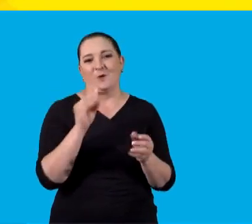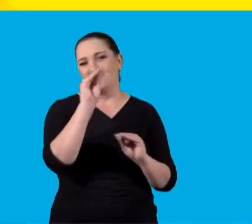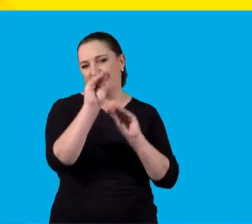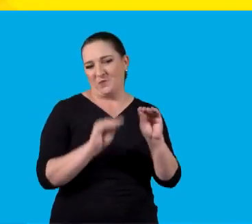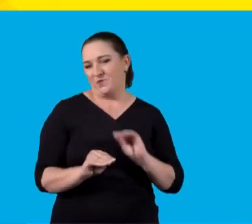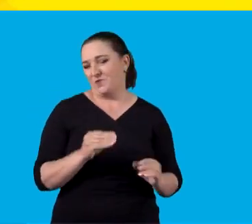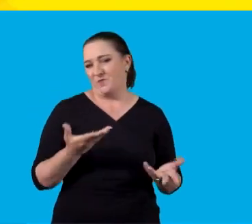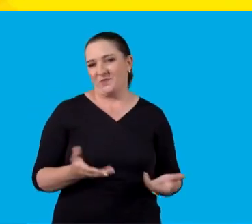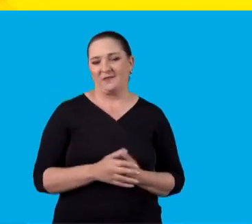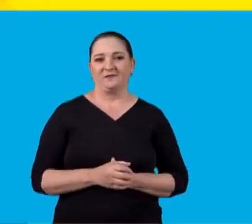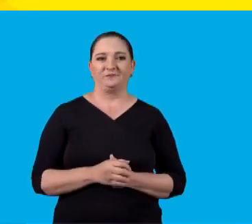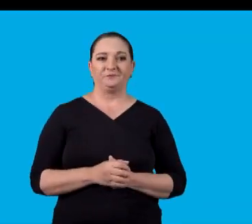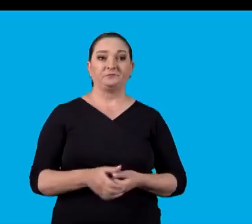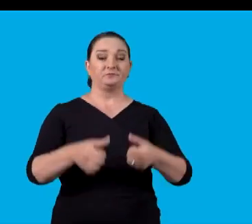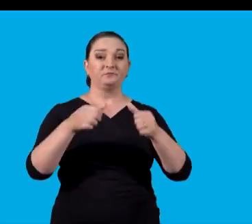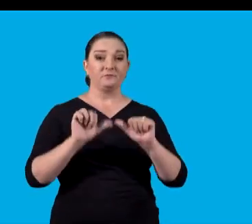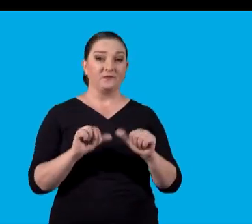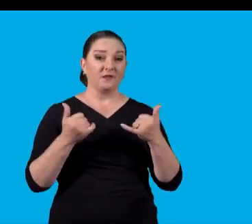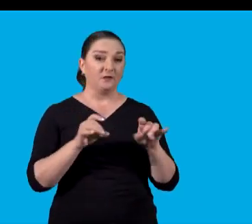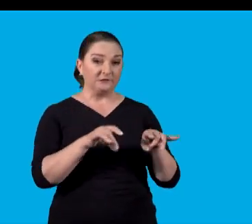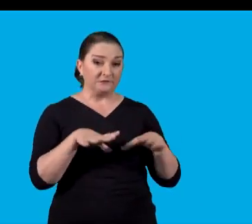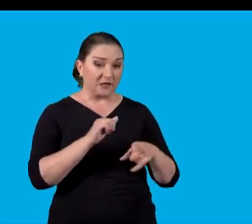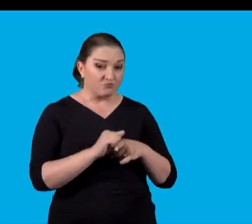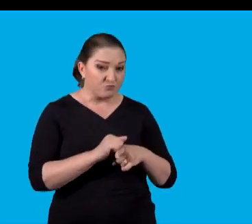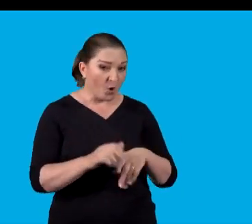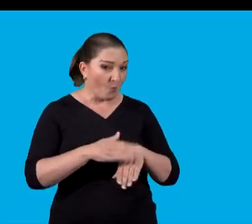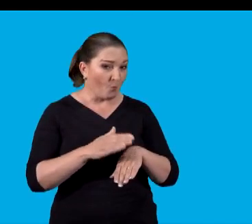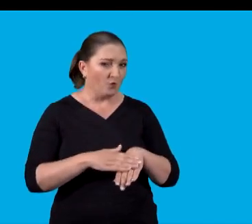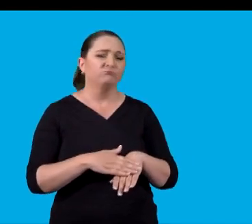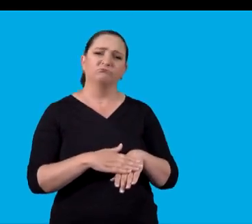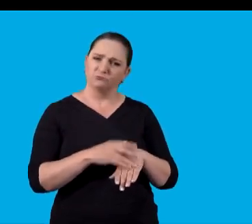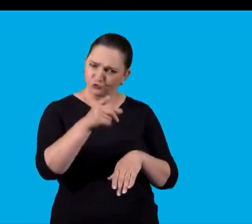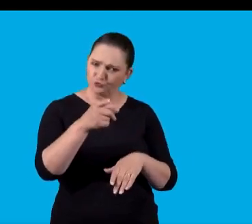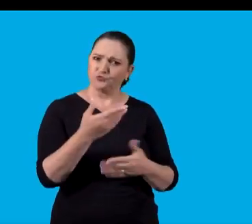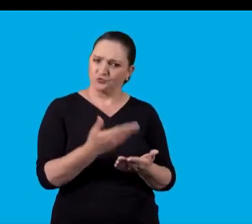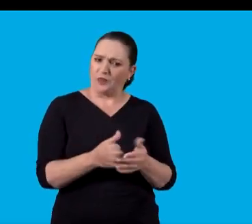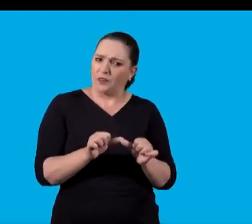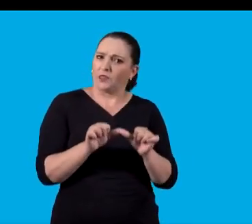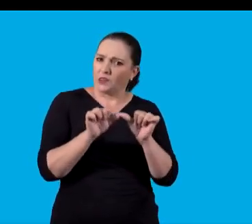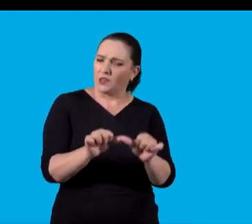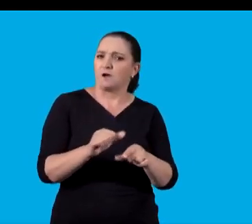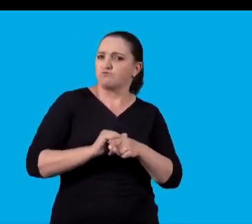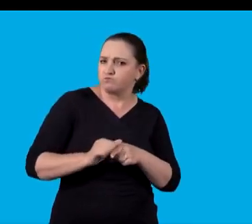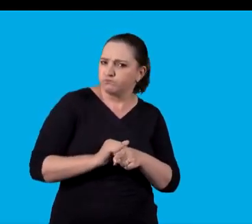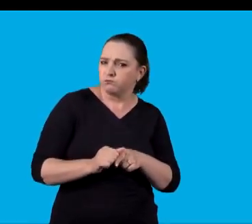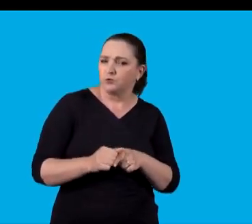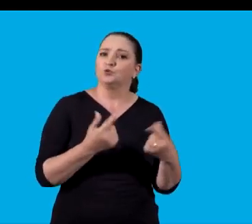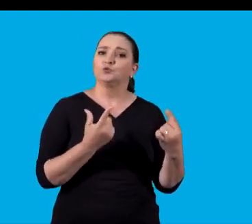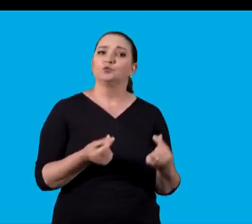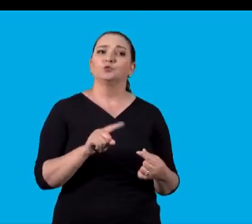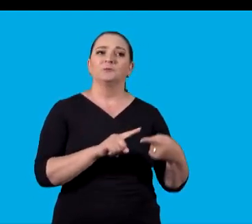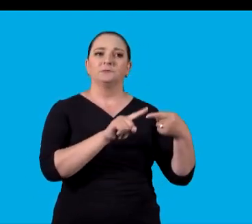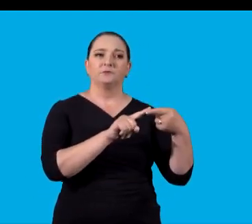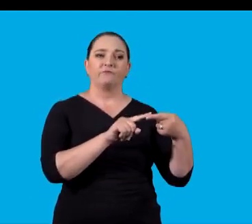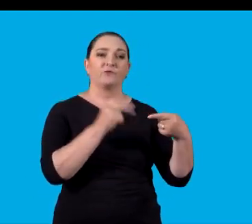past. For further exam practice, and I want to encourage you to continue practicing, you can go to